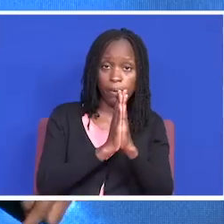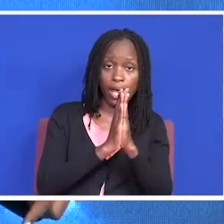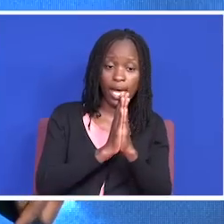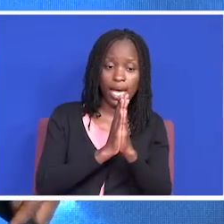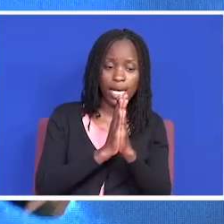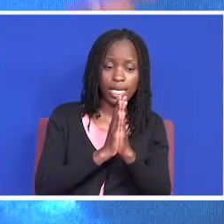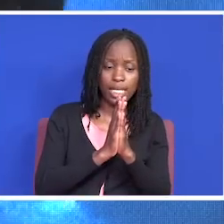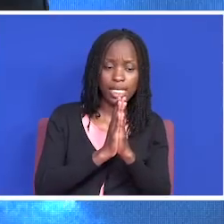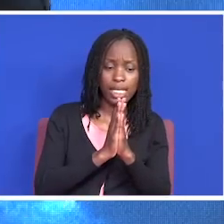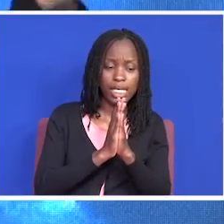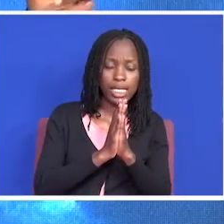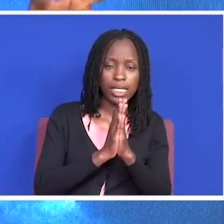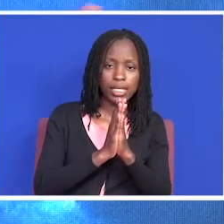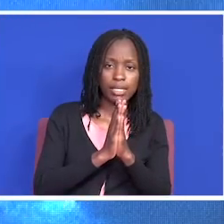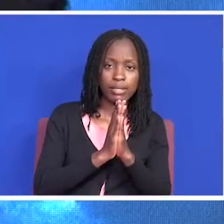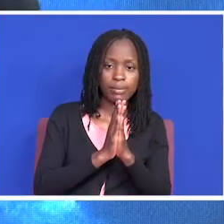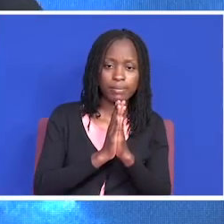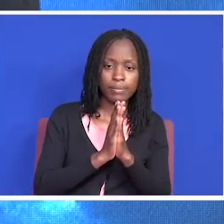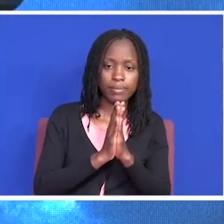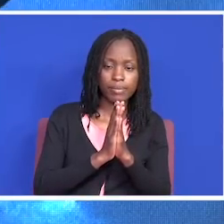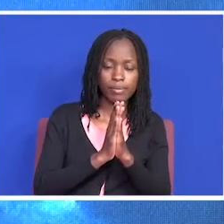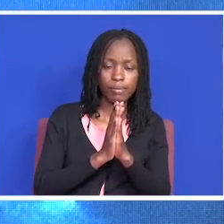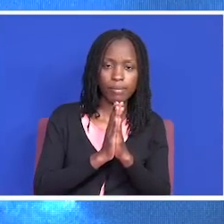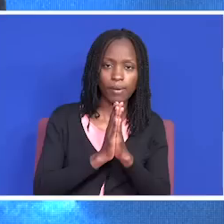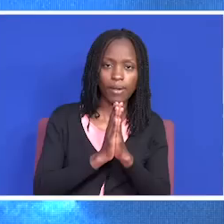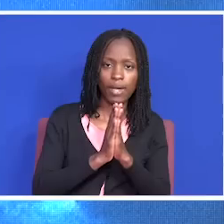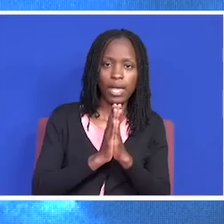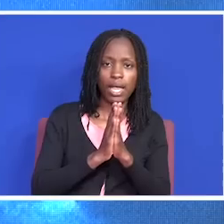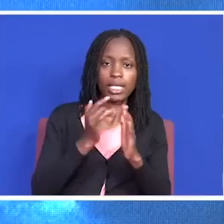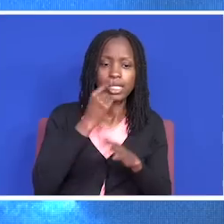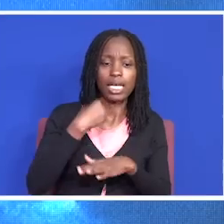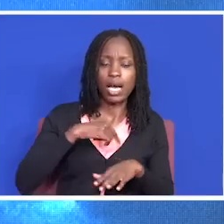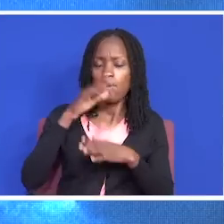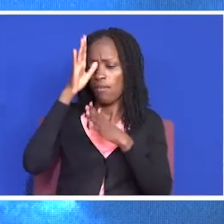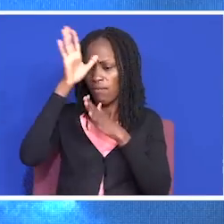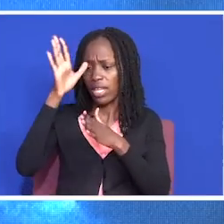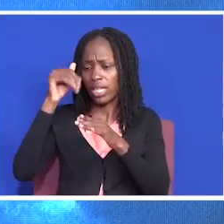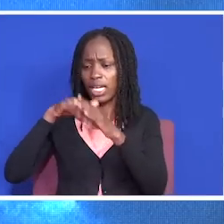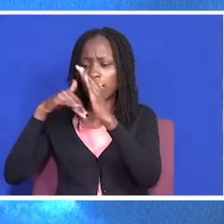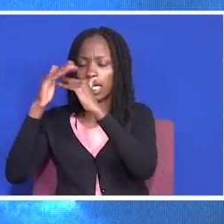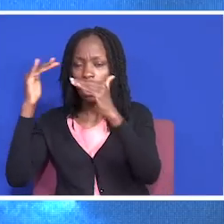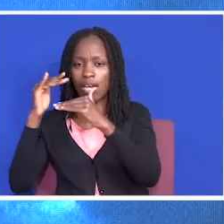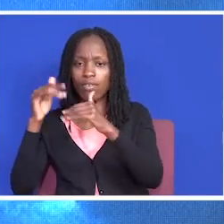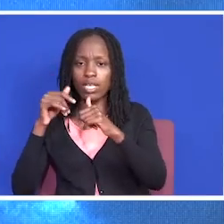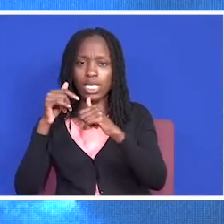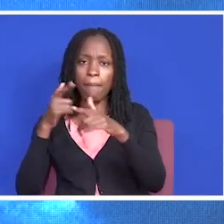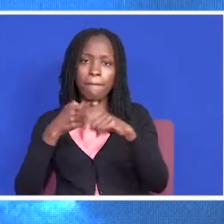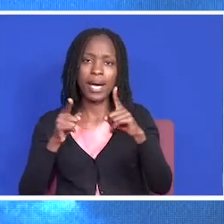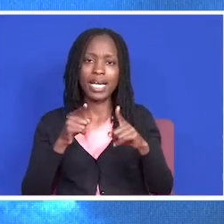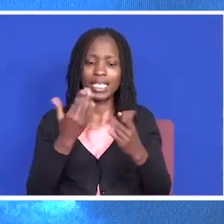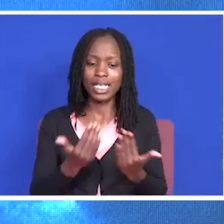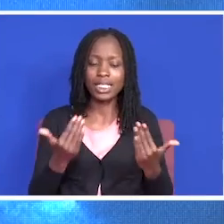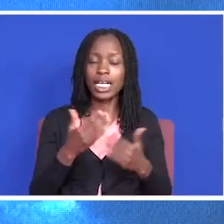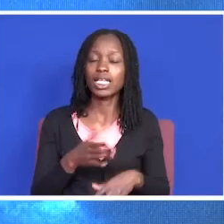father and that therefore you can picture how the godly father looks like, can you see the confusion you cause on